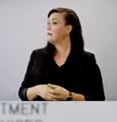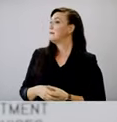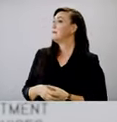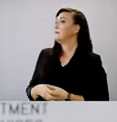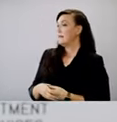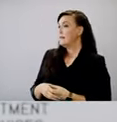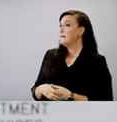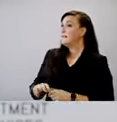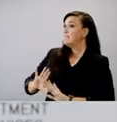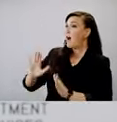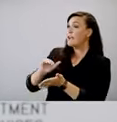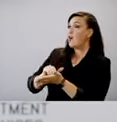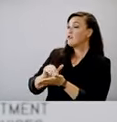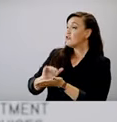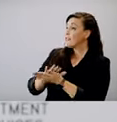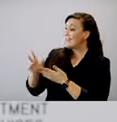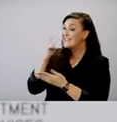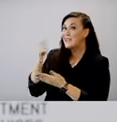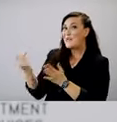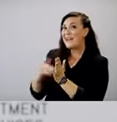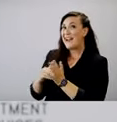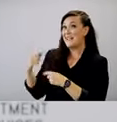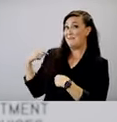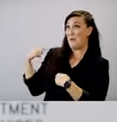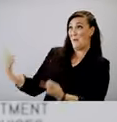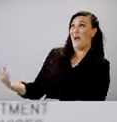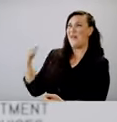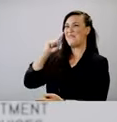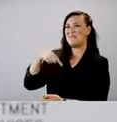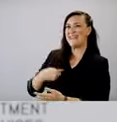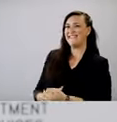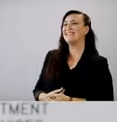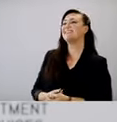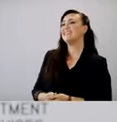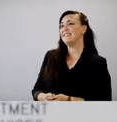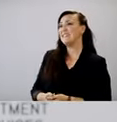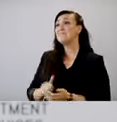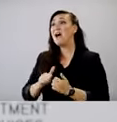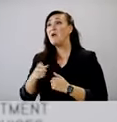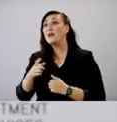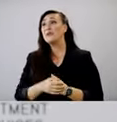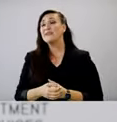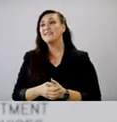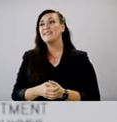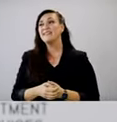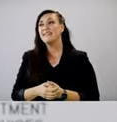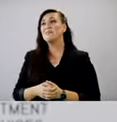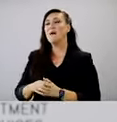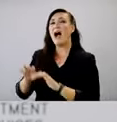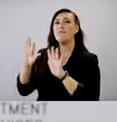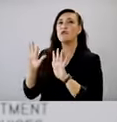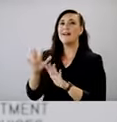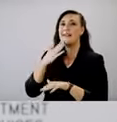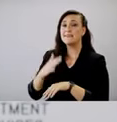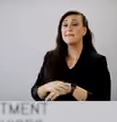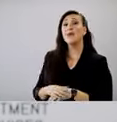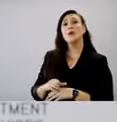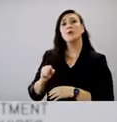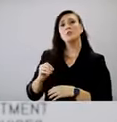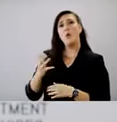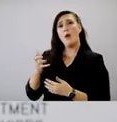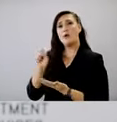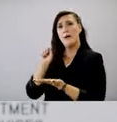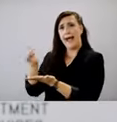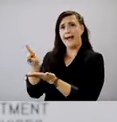Hi, Doctor. Nice to see you again. It's been a while for me. How are you? Great, thank you. So I wanted